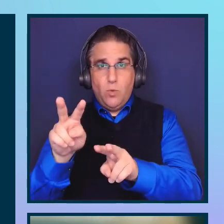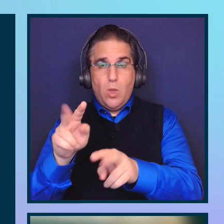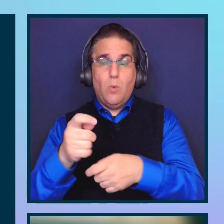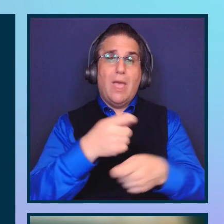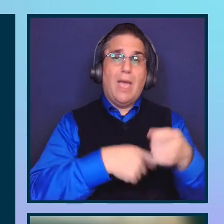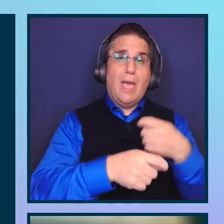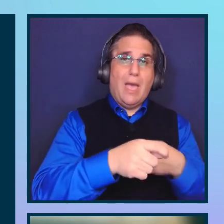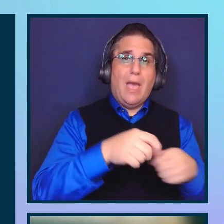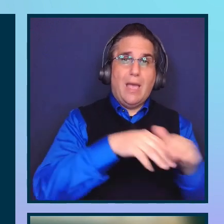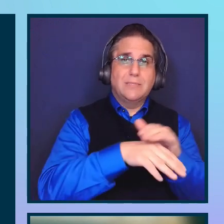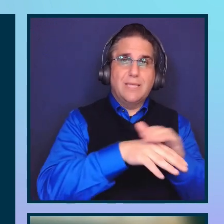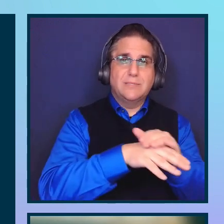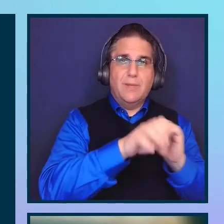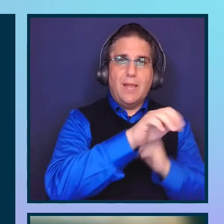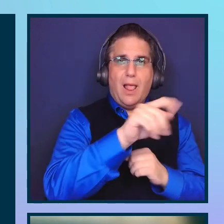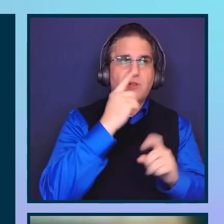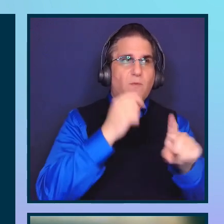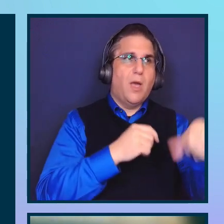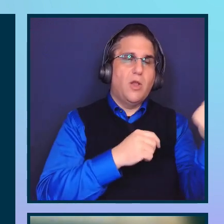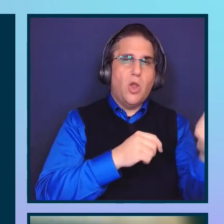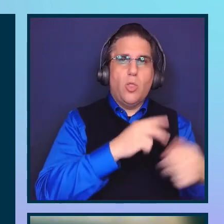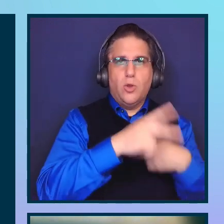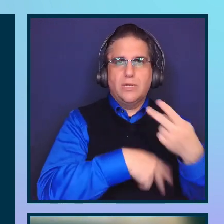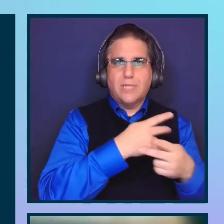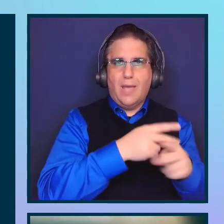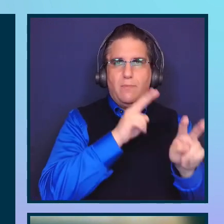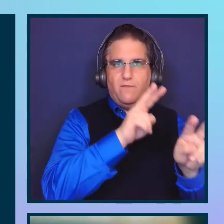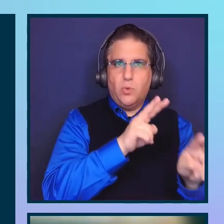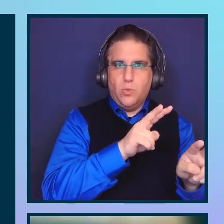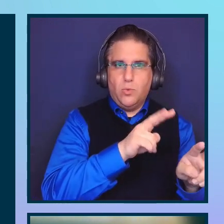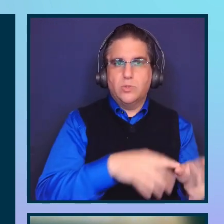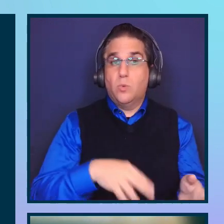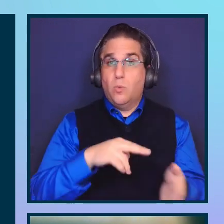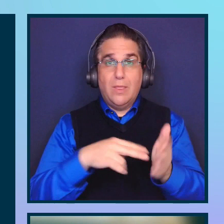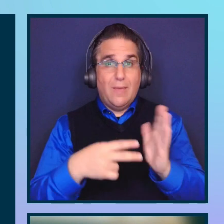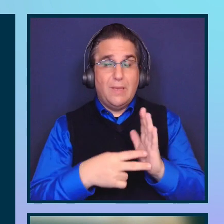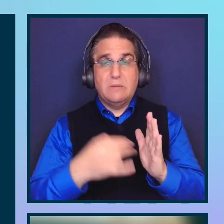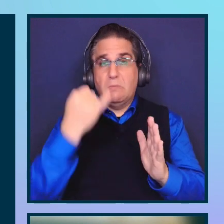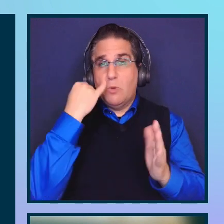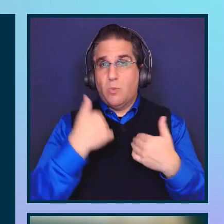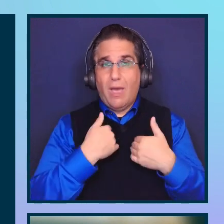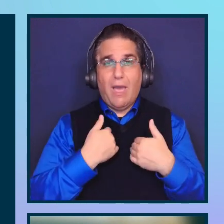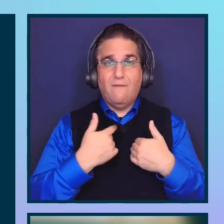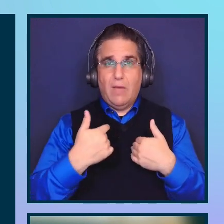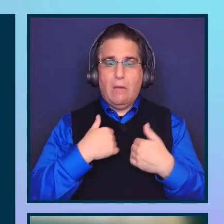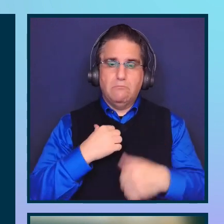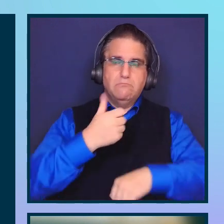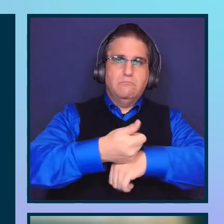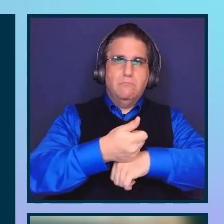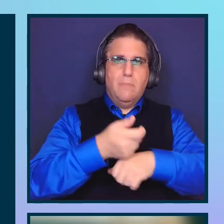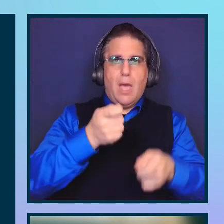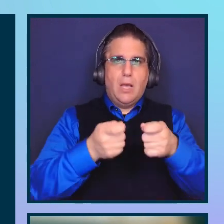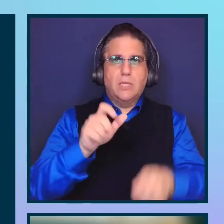of another type of view. What that means is if we've got something like a custom toggle that we've created,